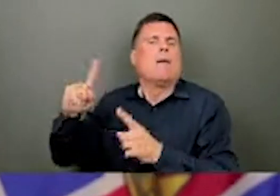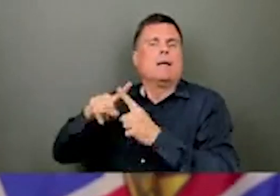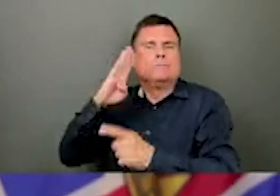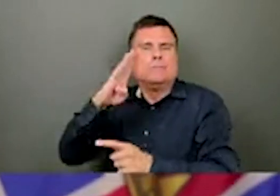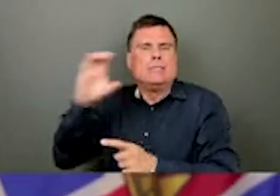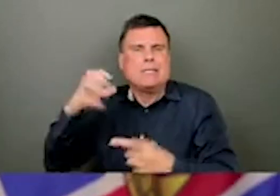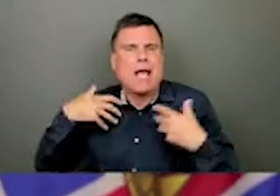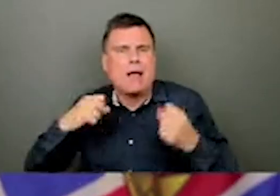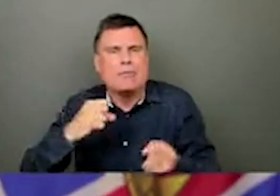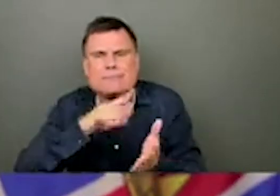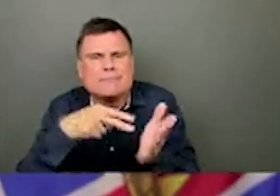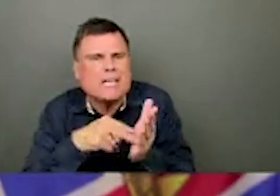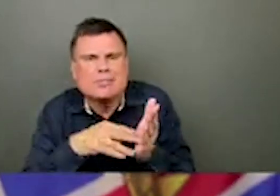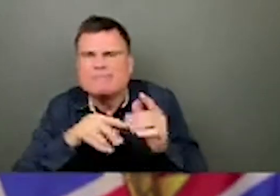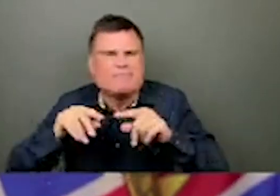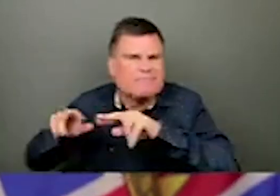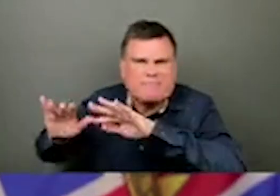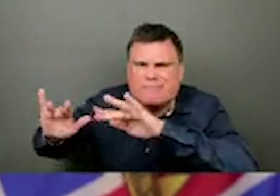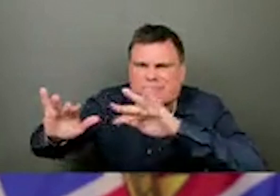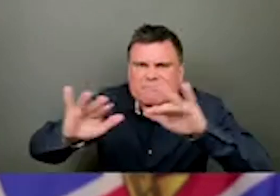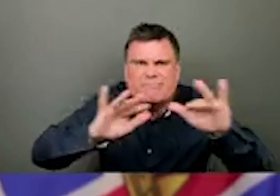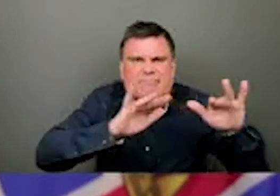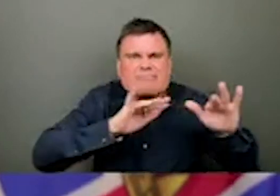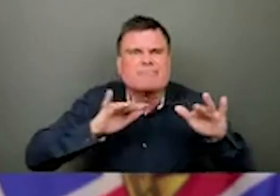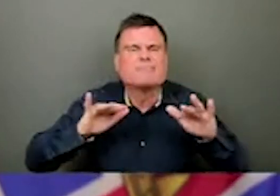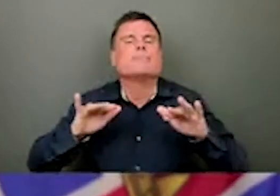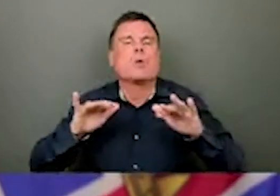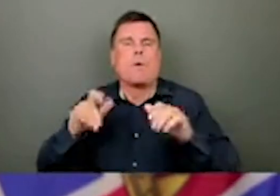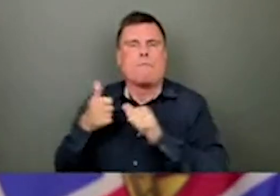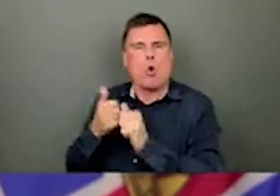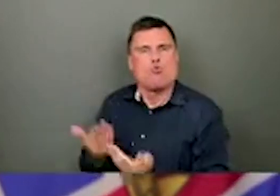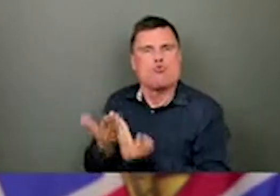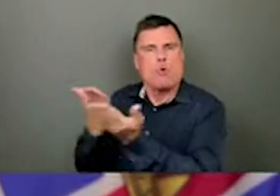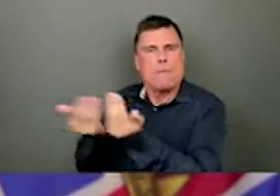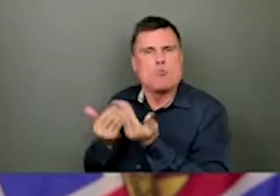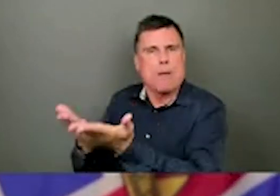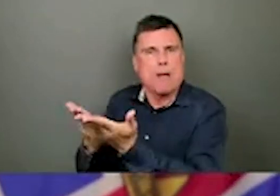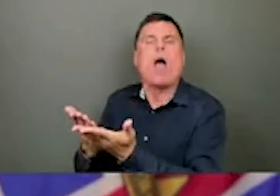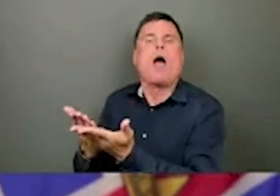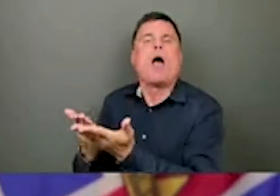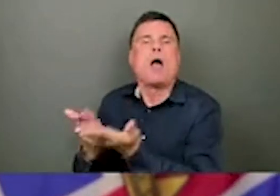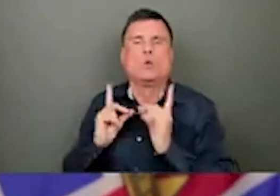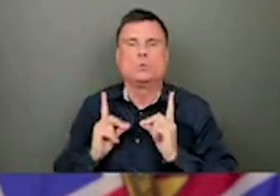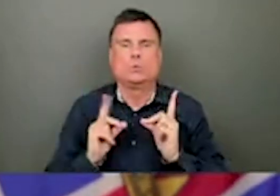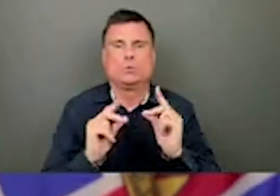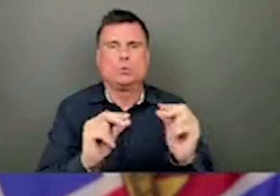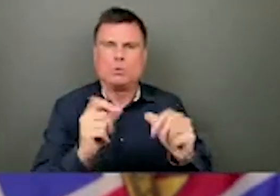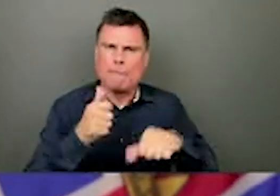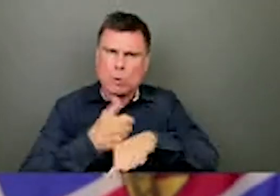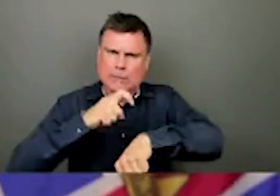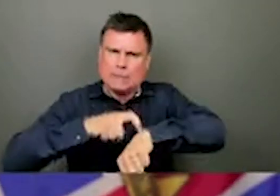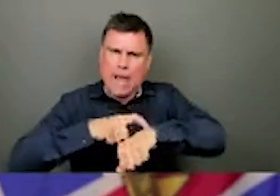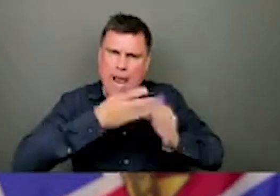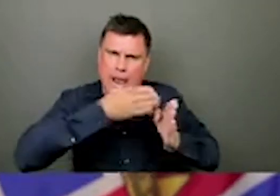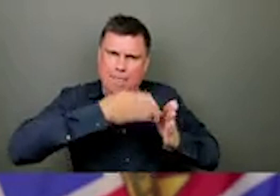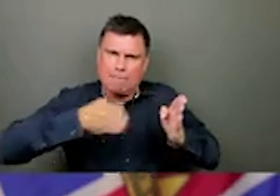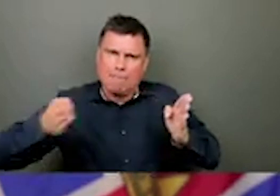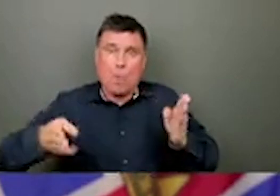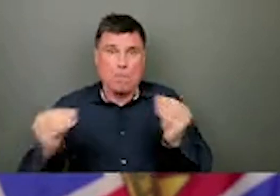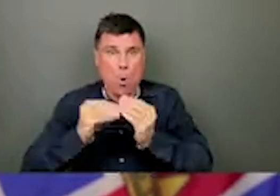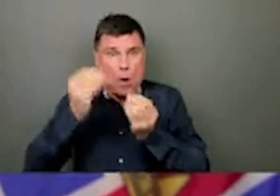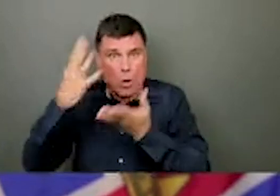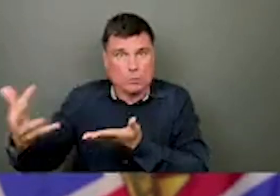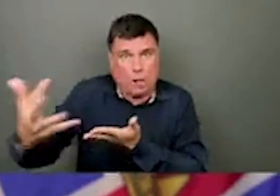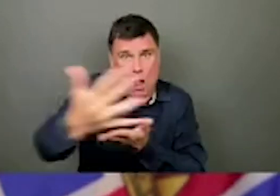the coming weeks. In terms of the rest of us, whether everybody needs a third dose, and I know we've